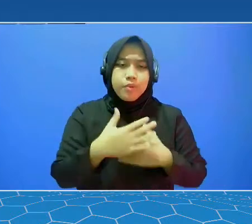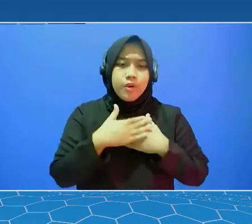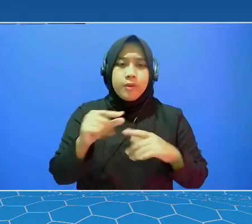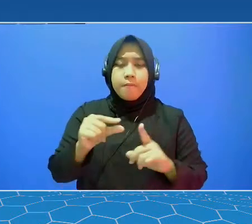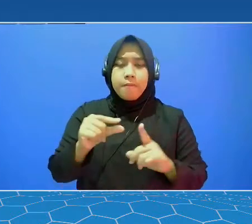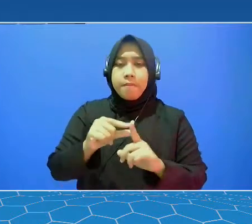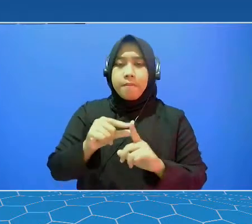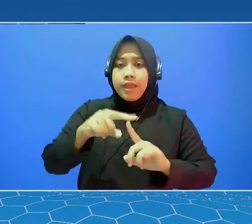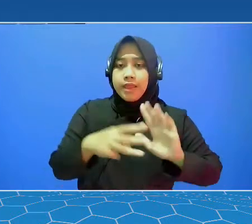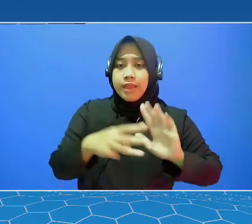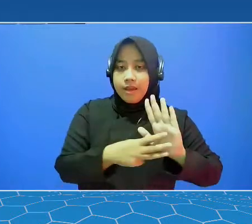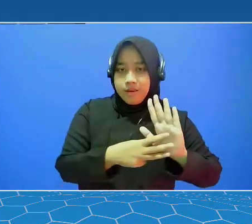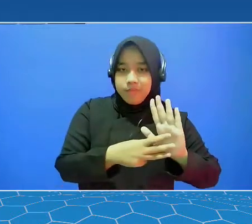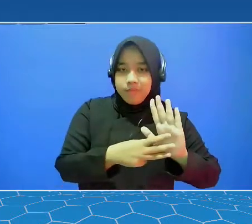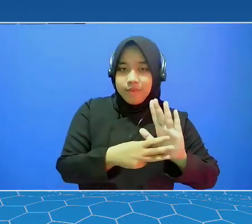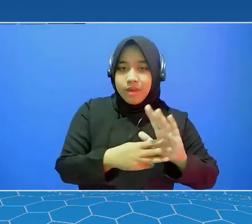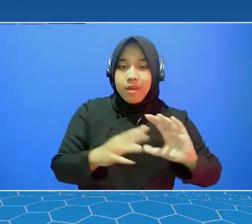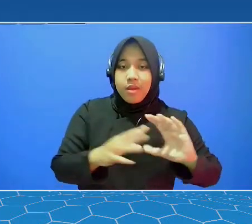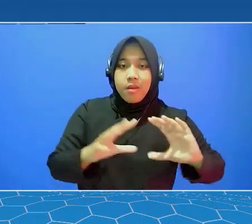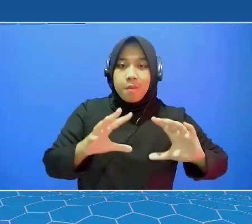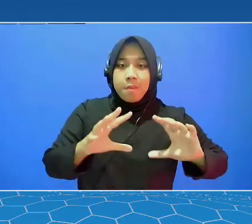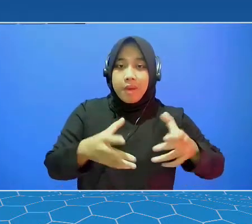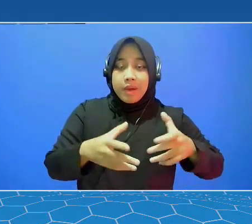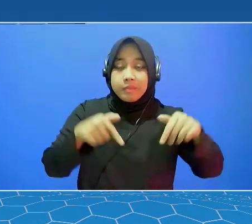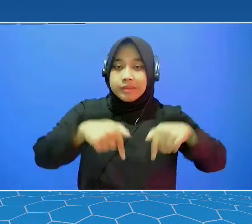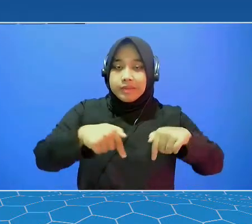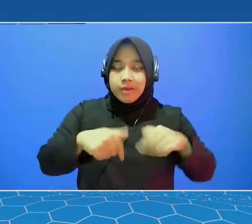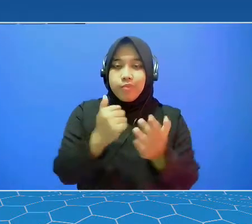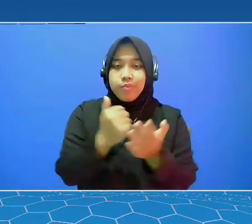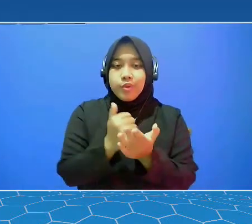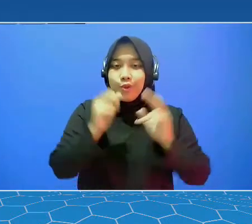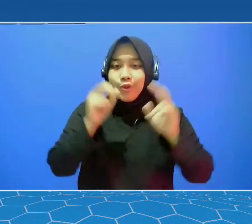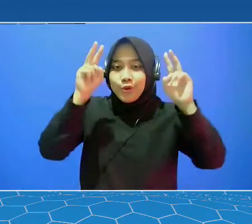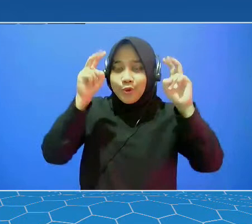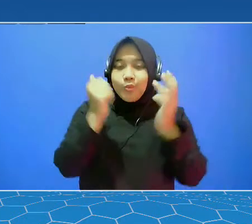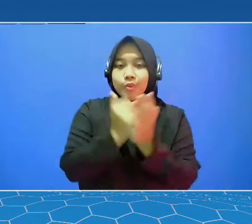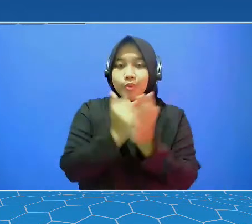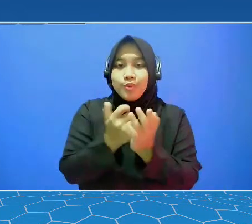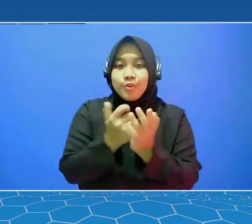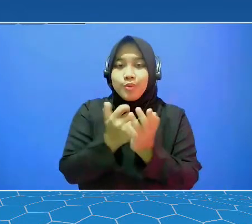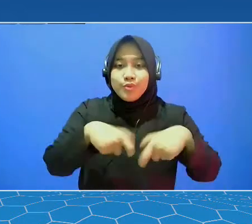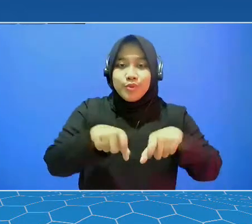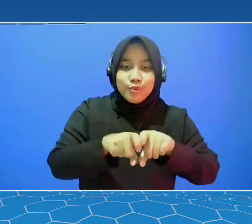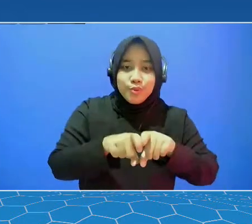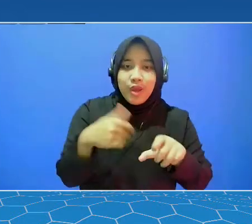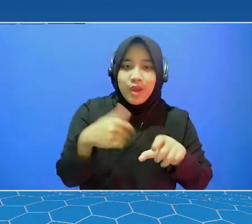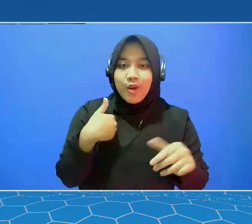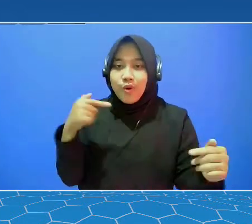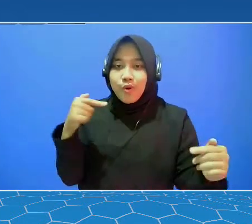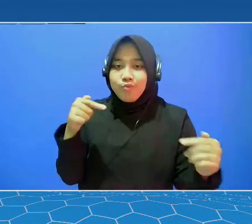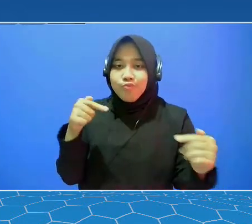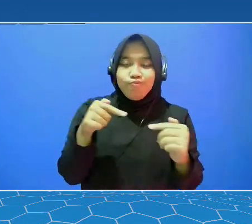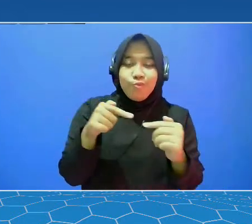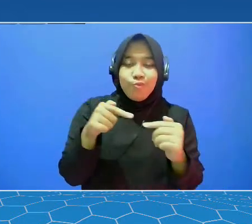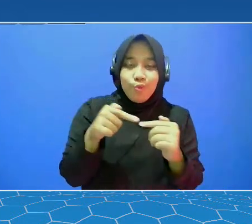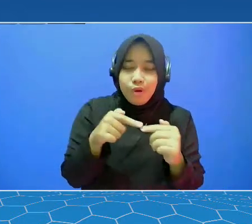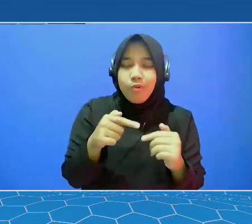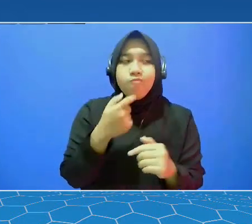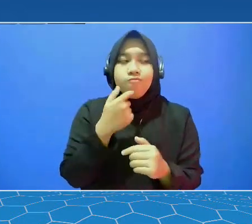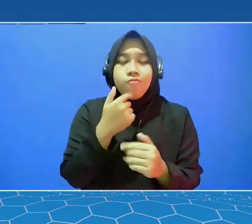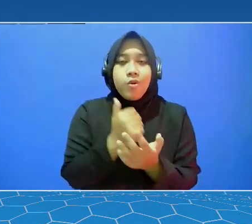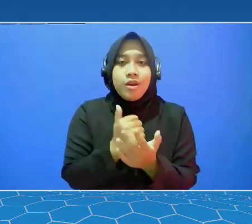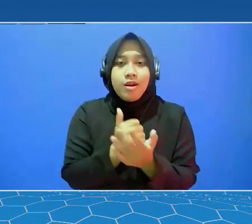I think this is a topic which is very relevant, and also it has implications going well beyond the current COVID situation, which